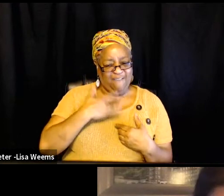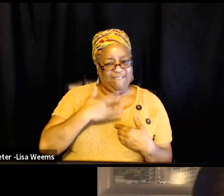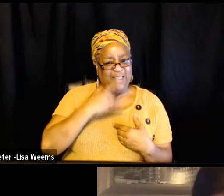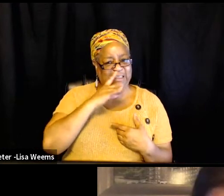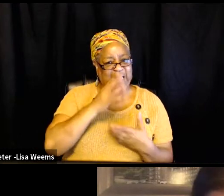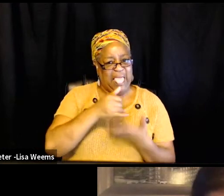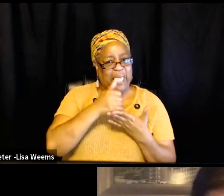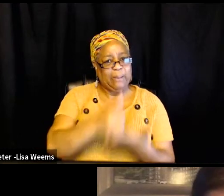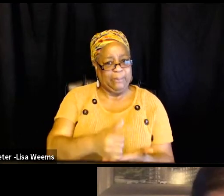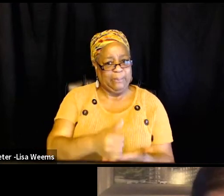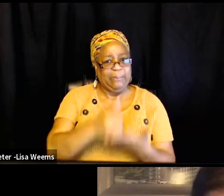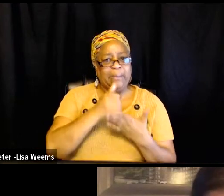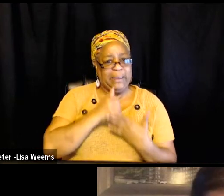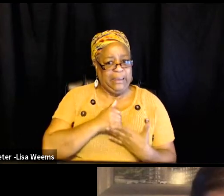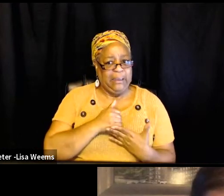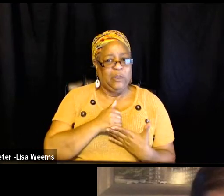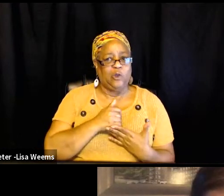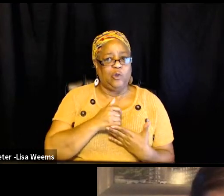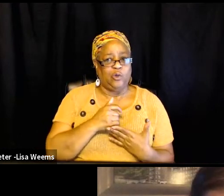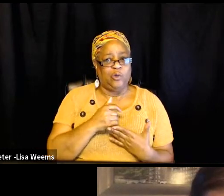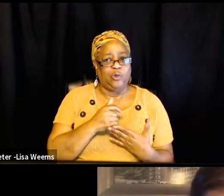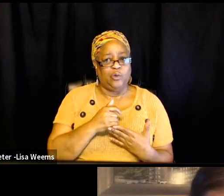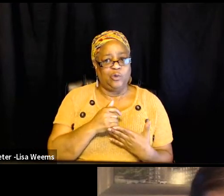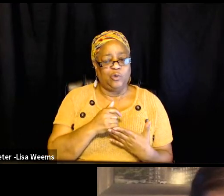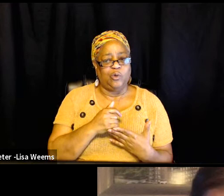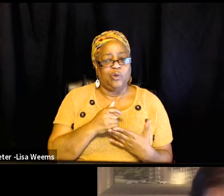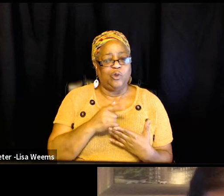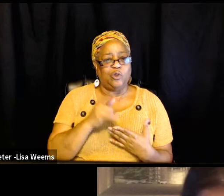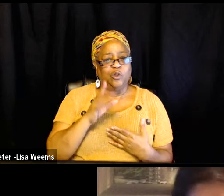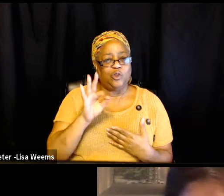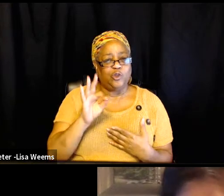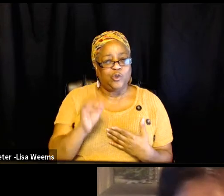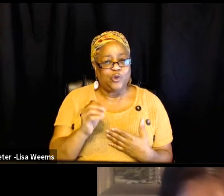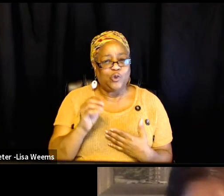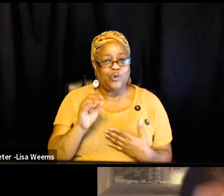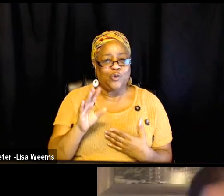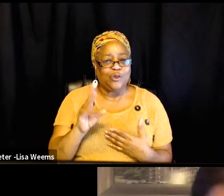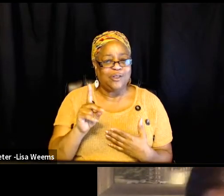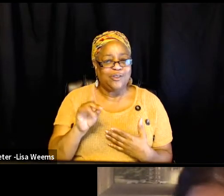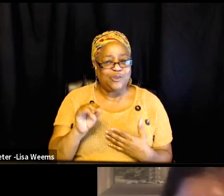to be like, do a little foxy things, you know, kind of like a